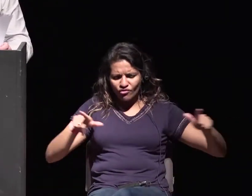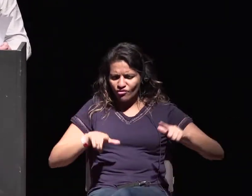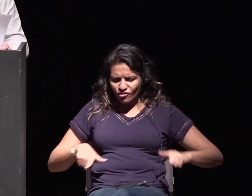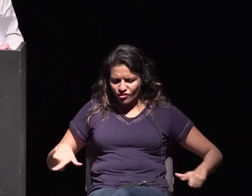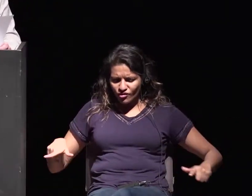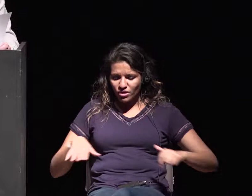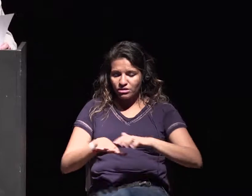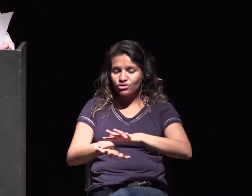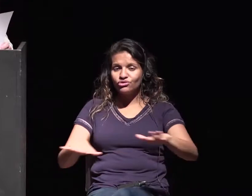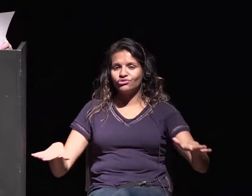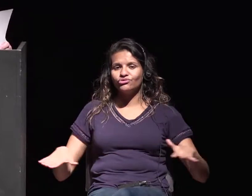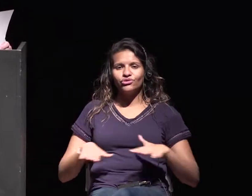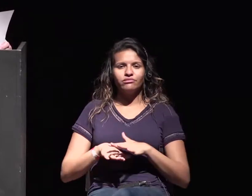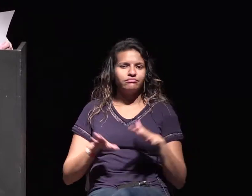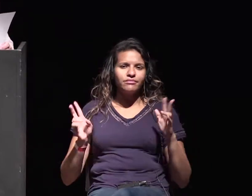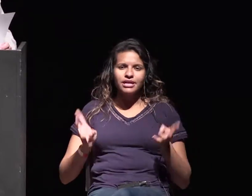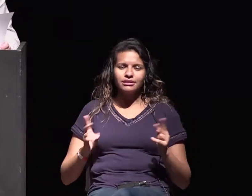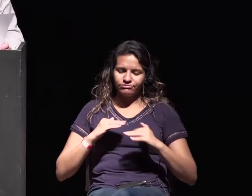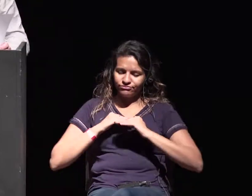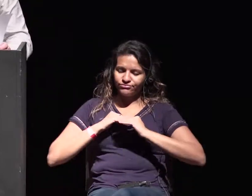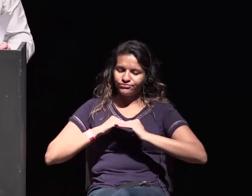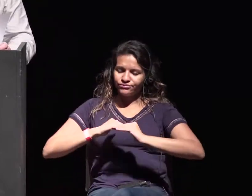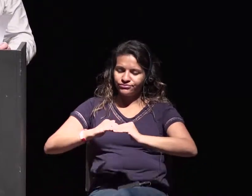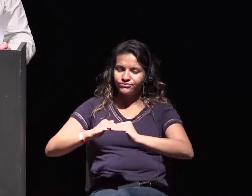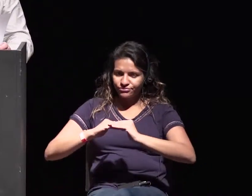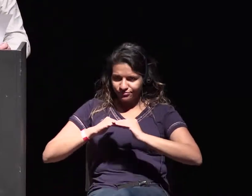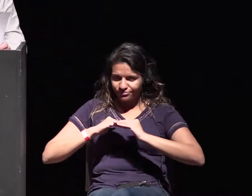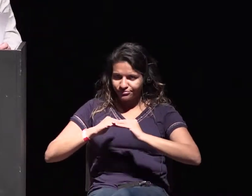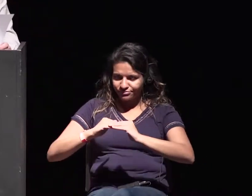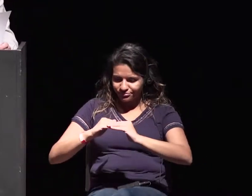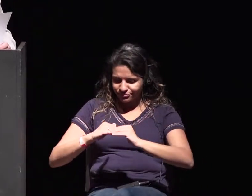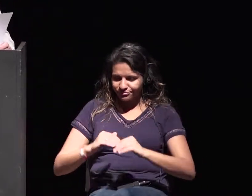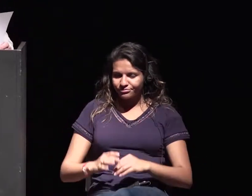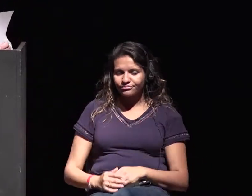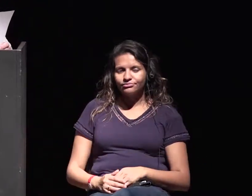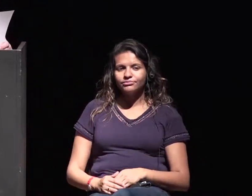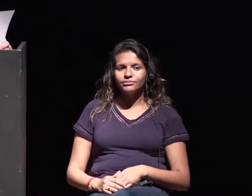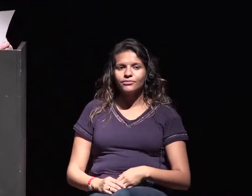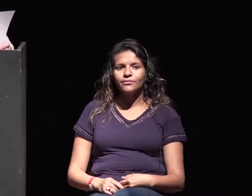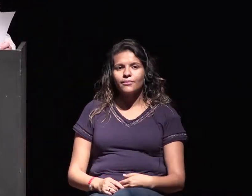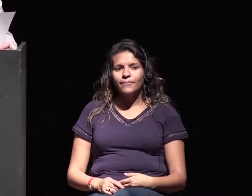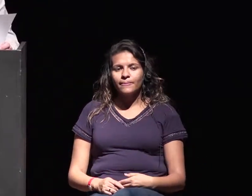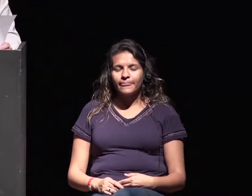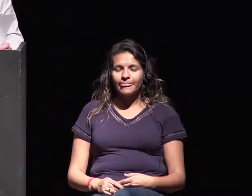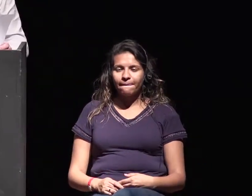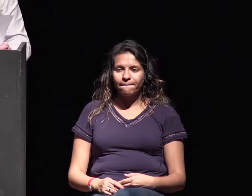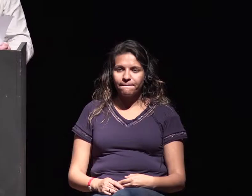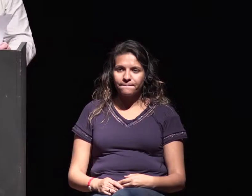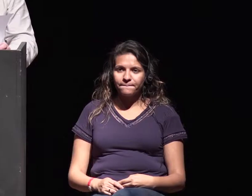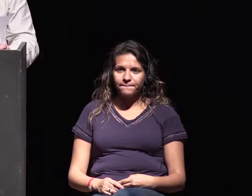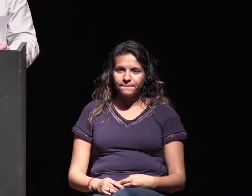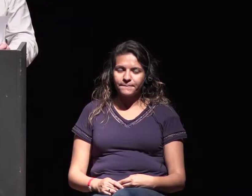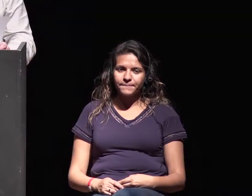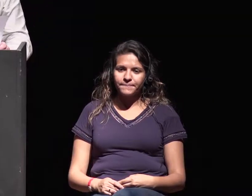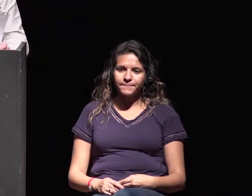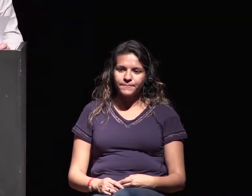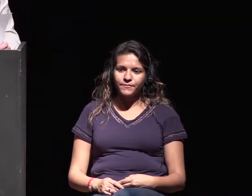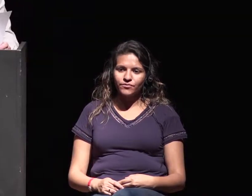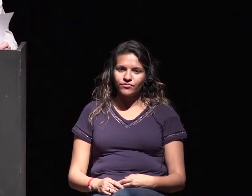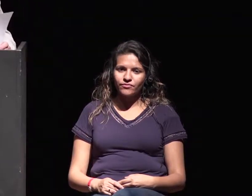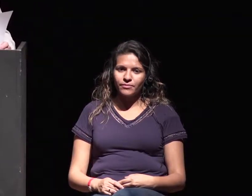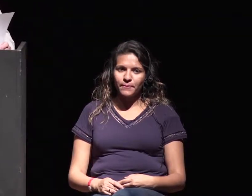The exhibition takes its form and evolves with time. It is never fixed other than in a memory. All